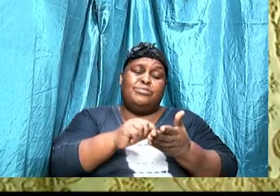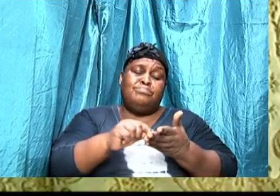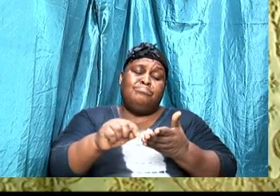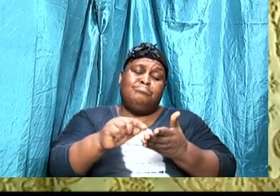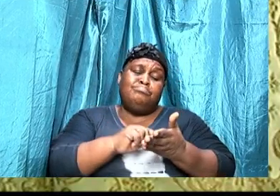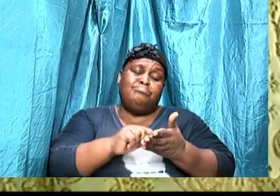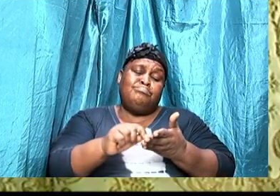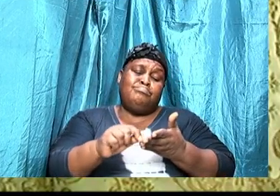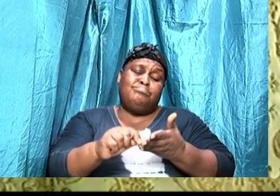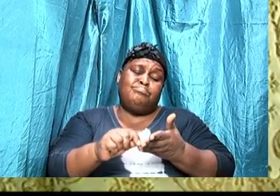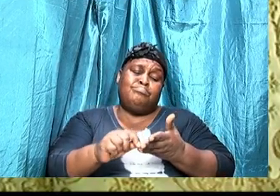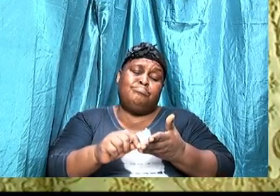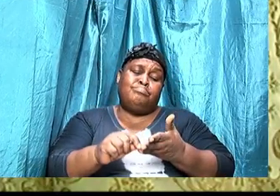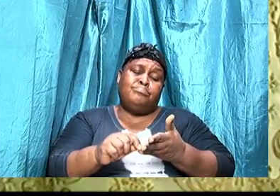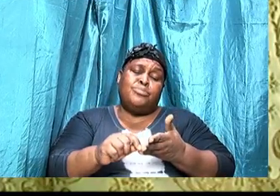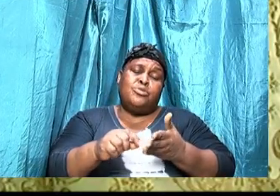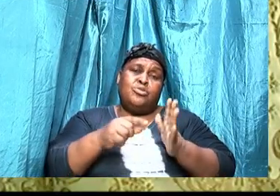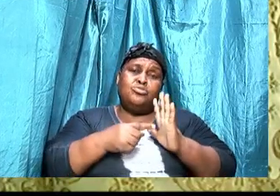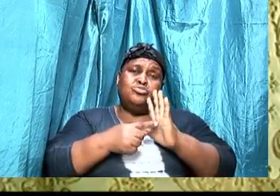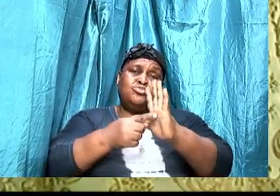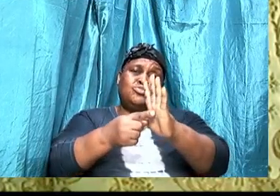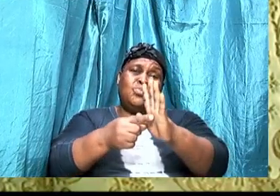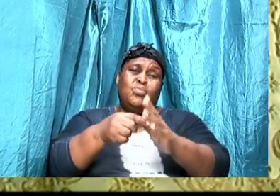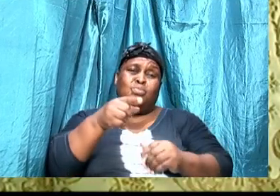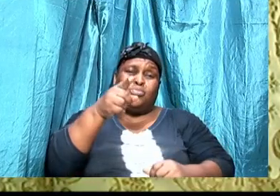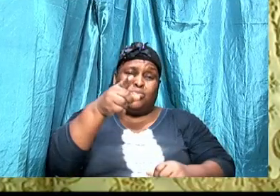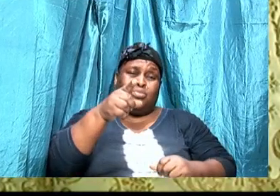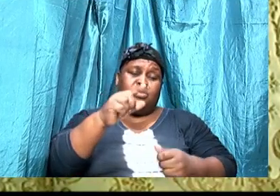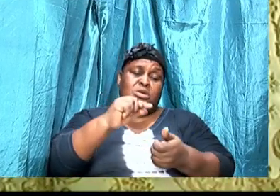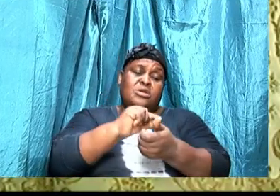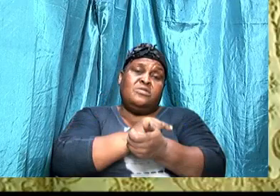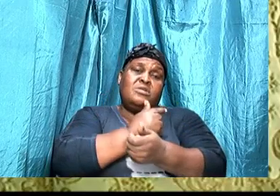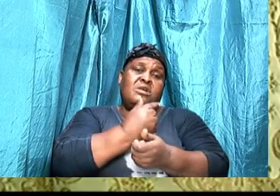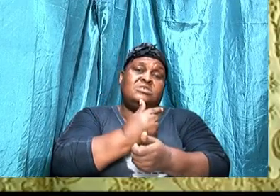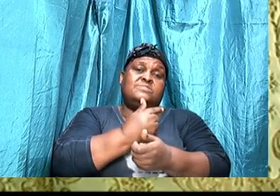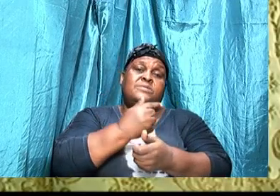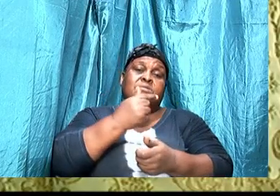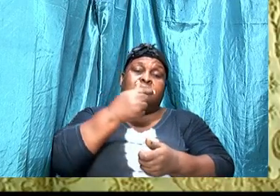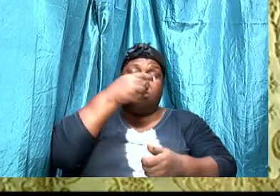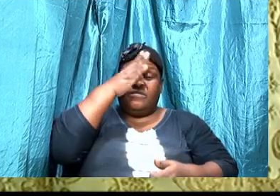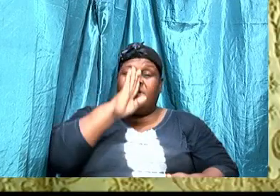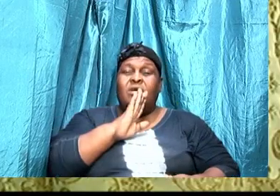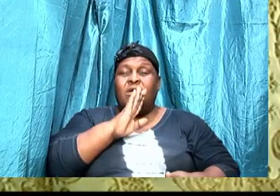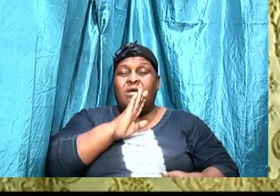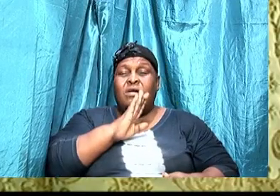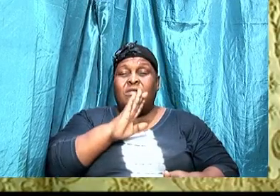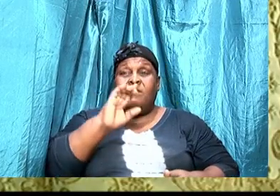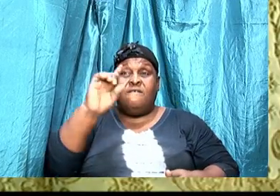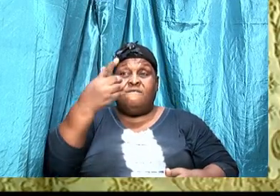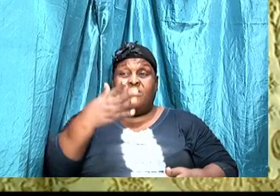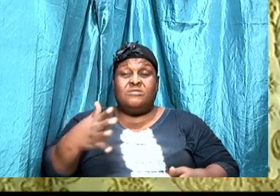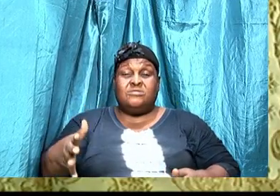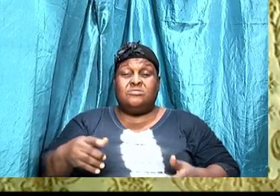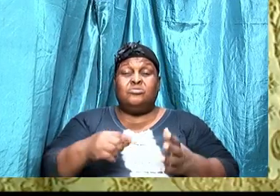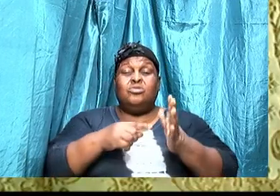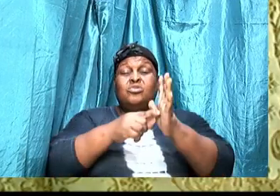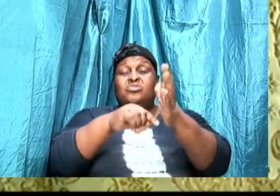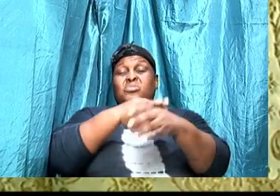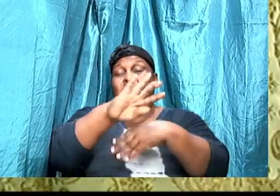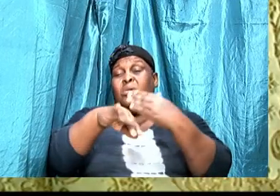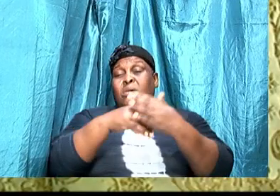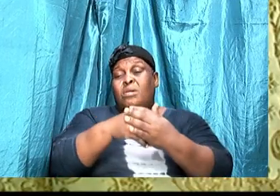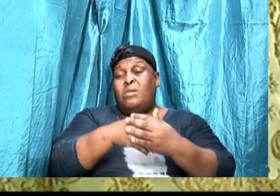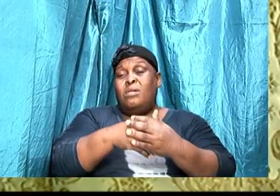actually outline the gospel of God. So the first thing it does is that it shows all men to be sinners. And then the next thing